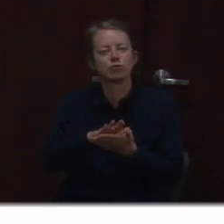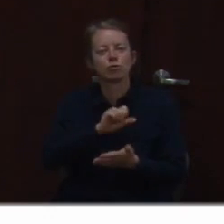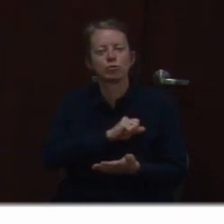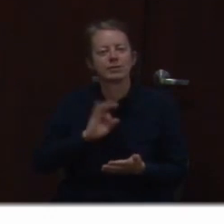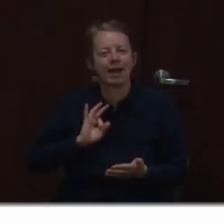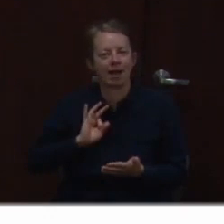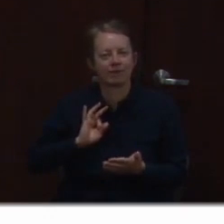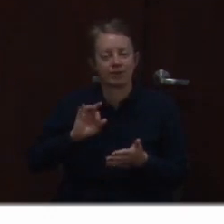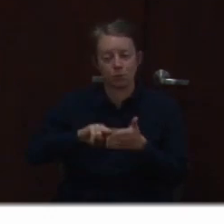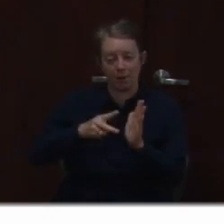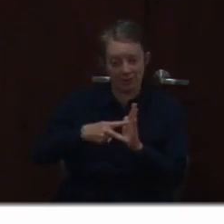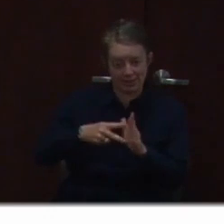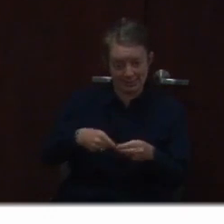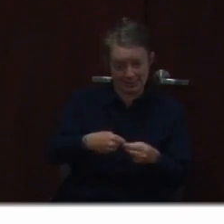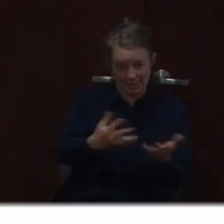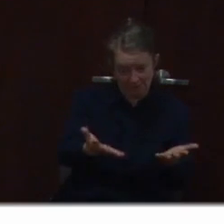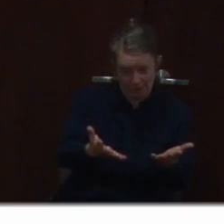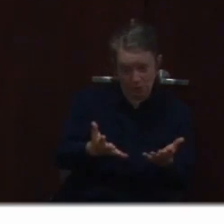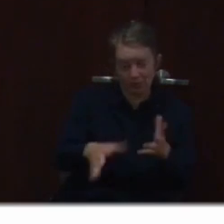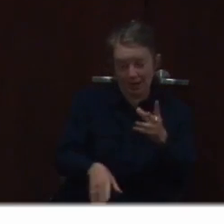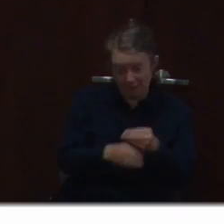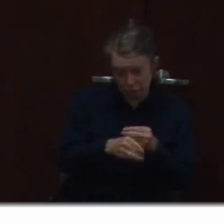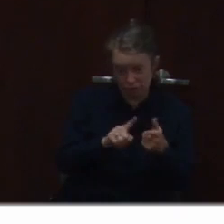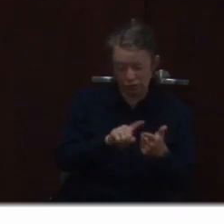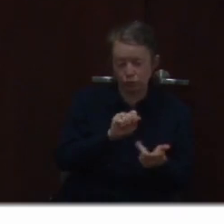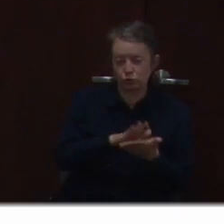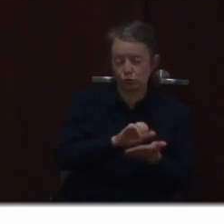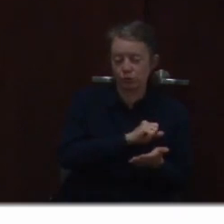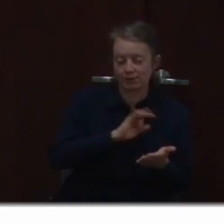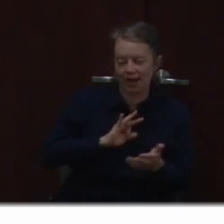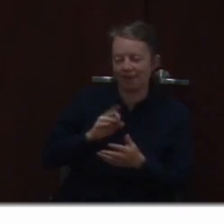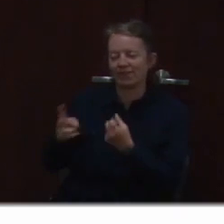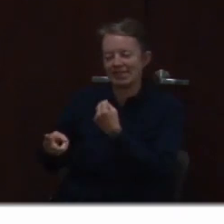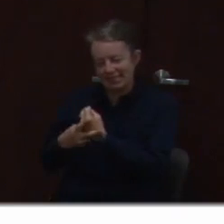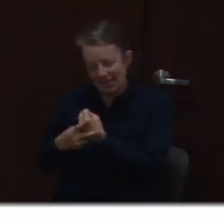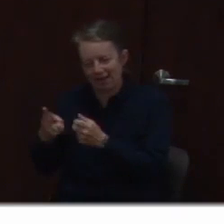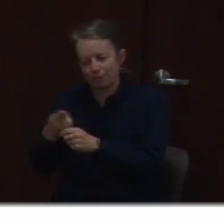can apply all of our baseline to our wait list and